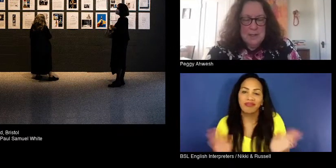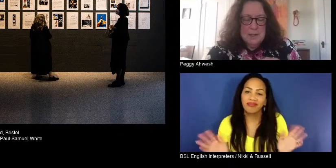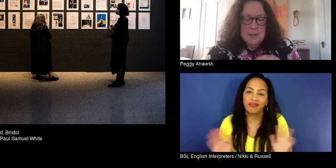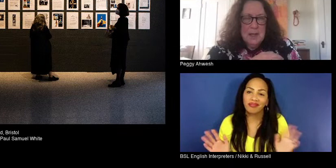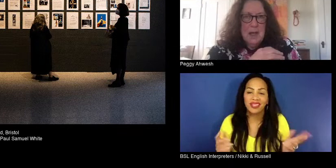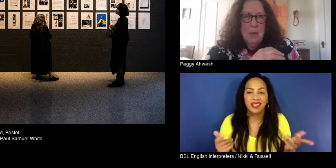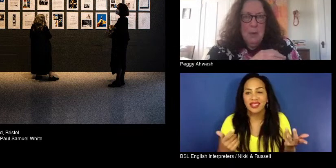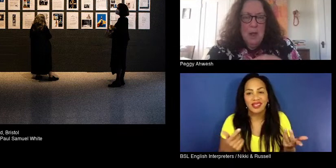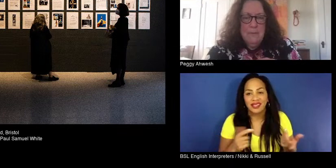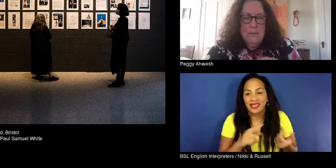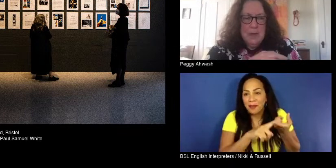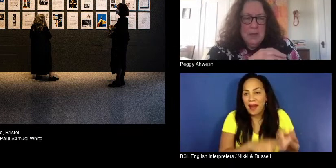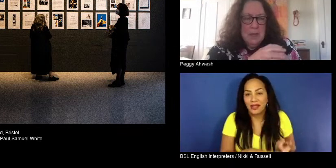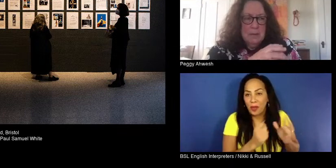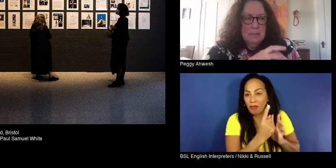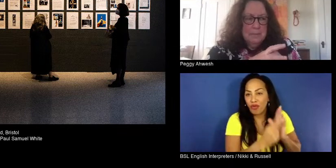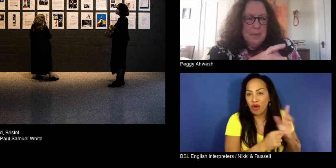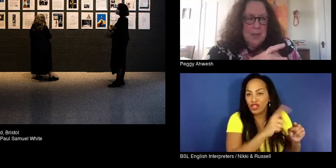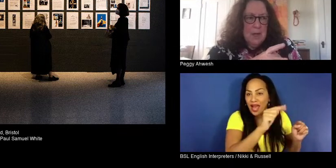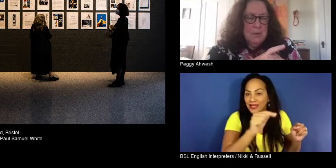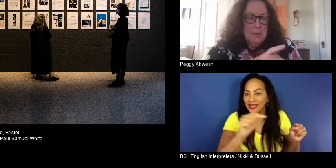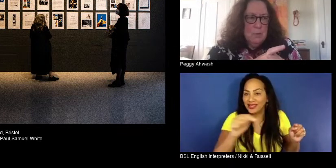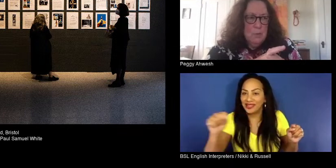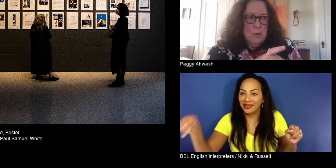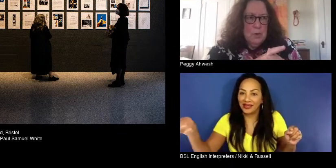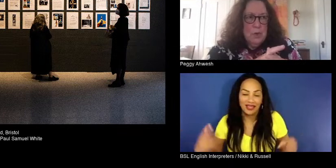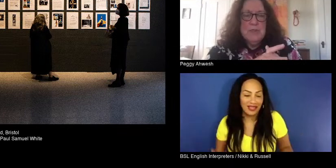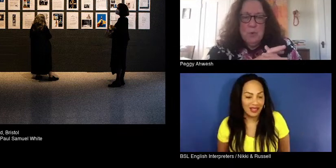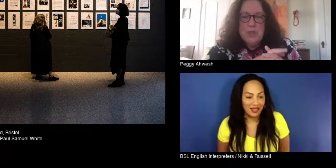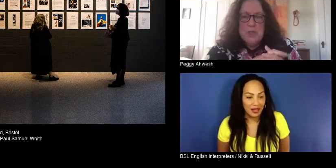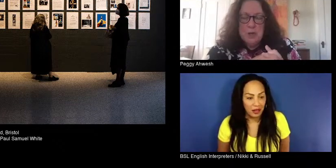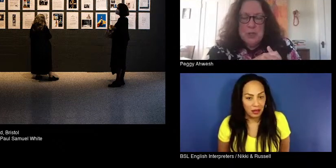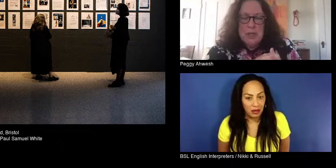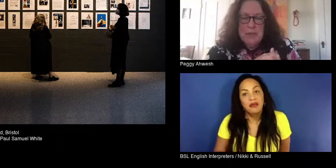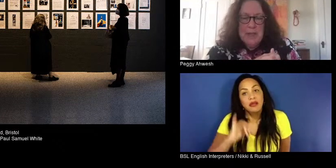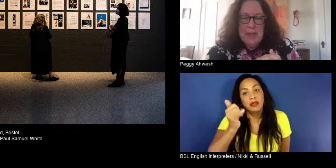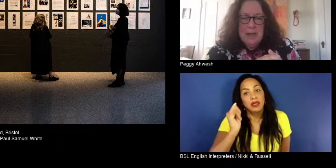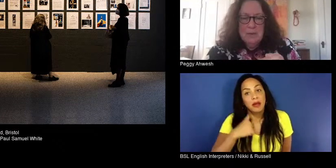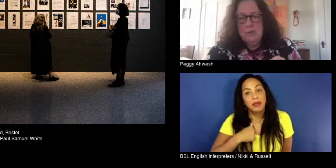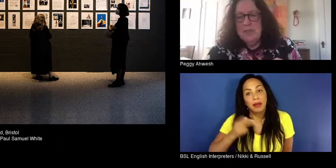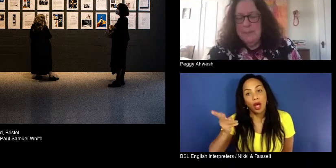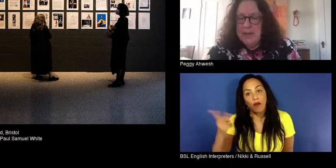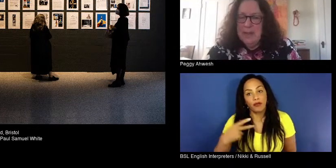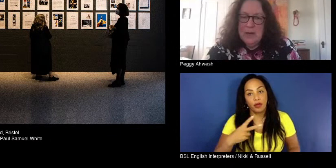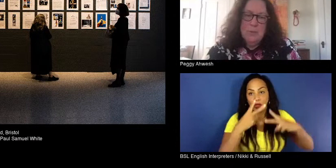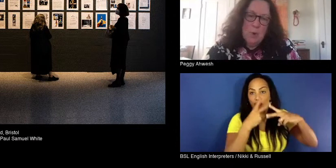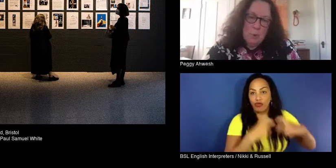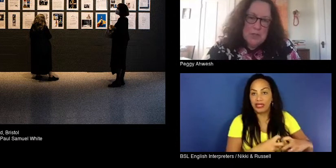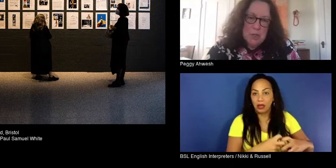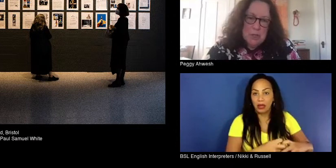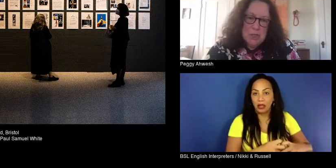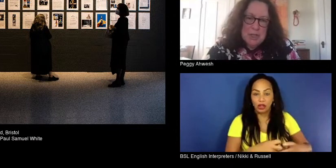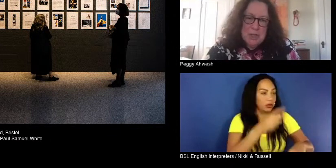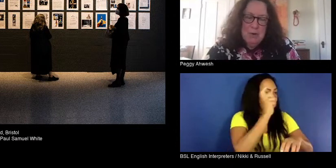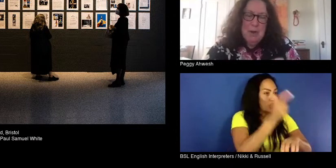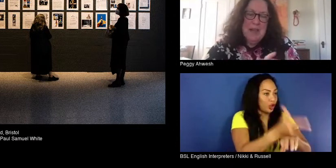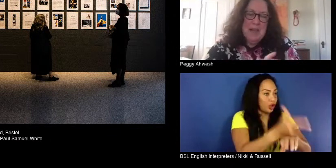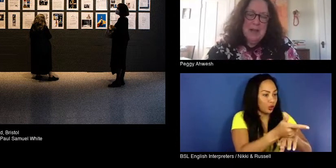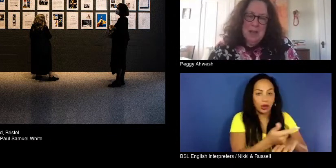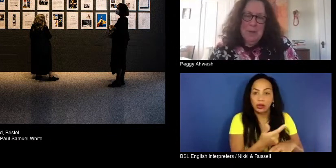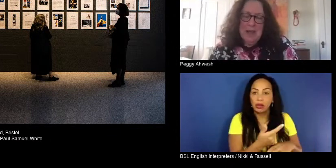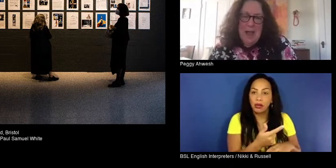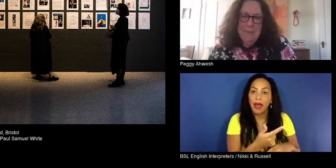projects, because I will often, do some research and then shoot something and then do more research. Mm-hmm.